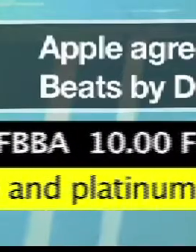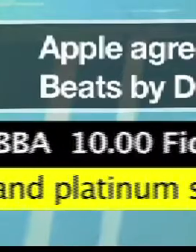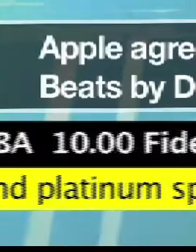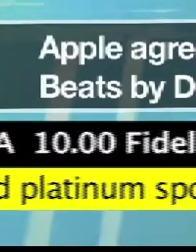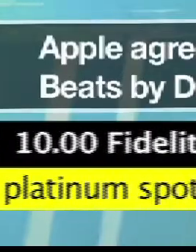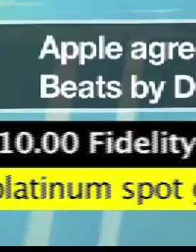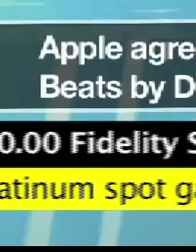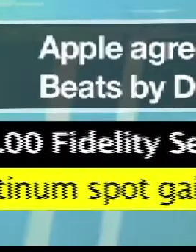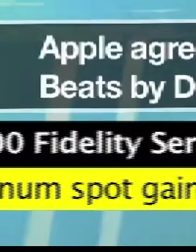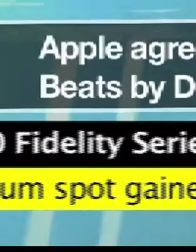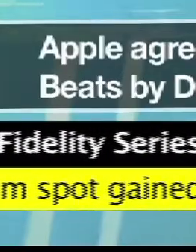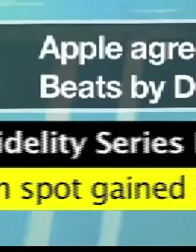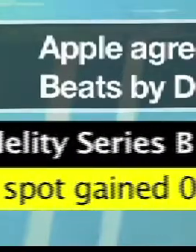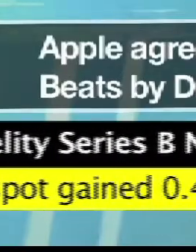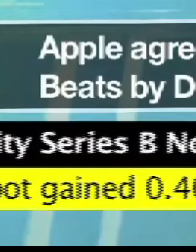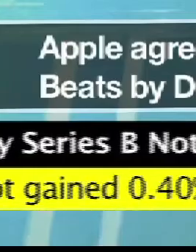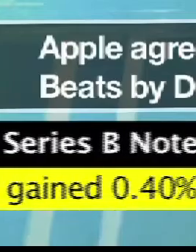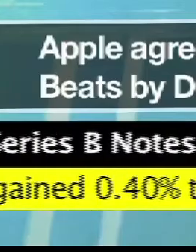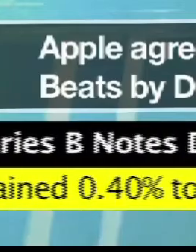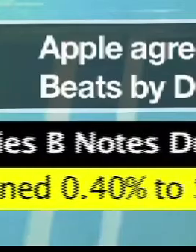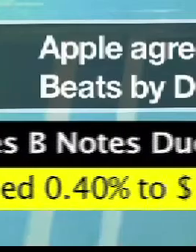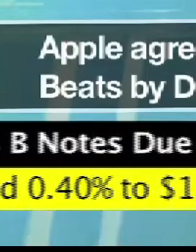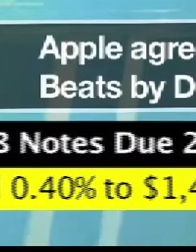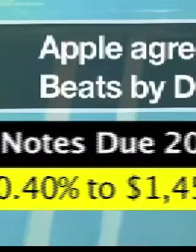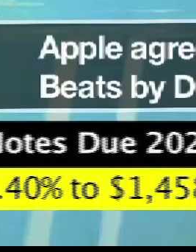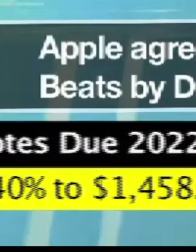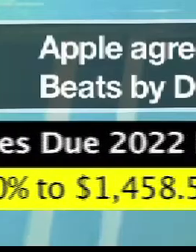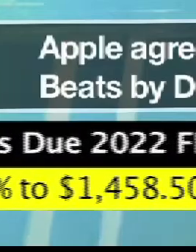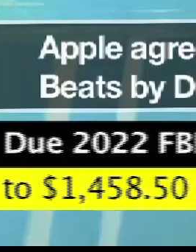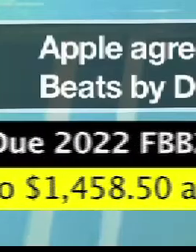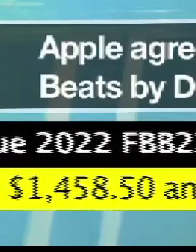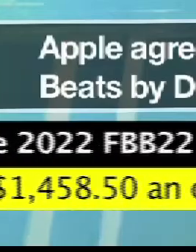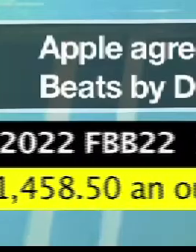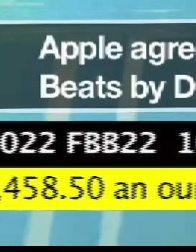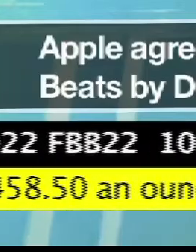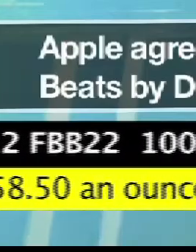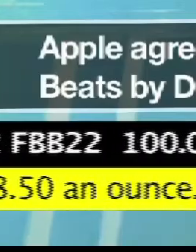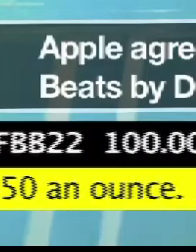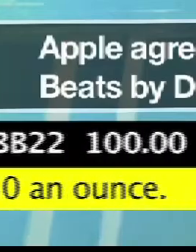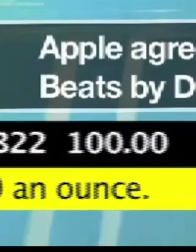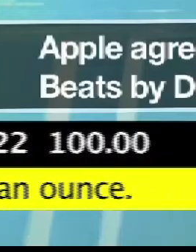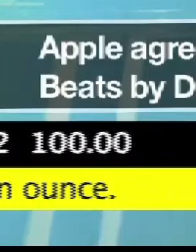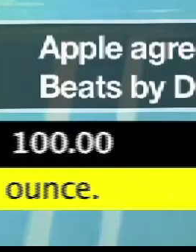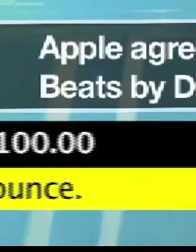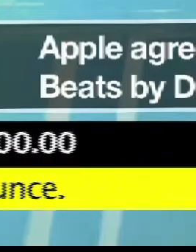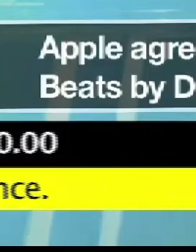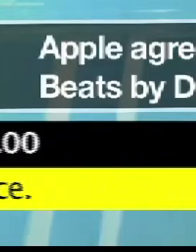it is paying an initial $2.6 billion for Beats and approximately $400 million that